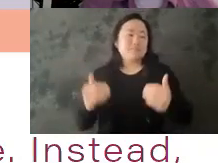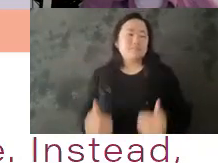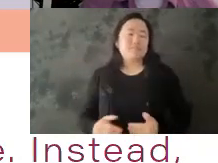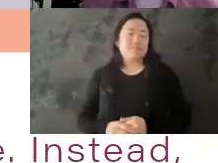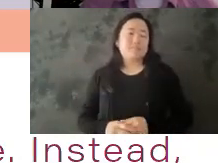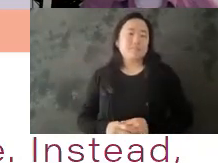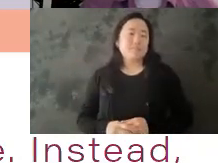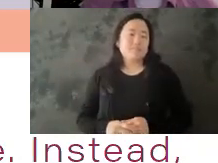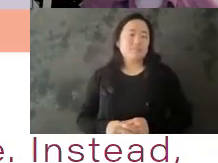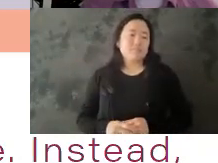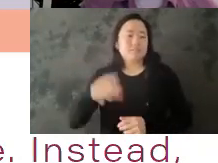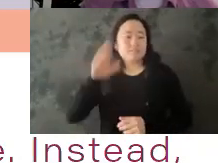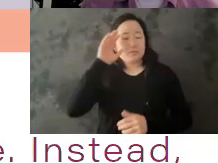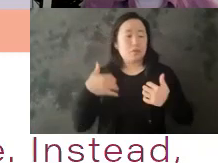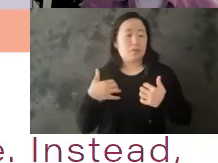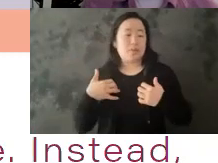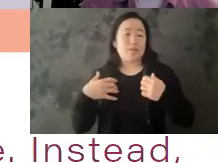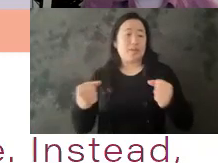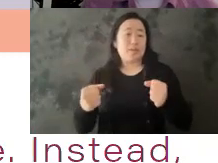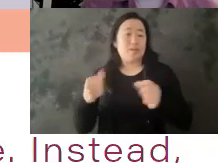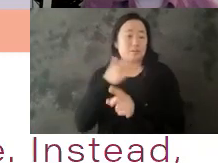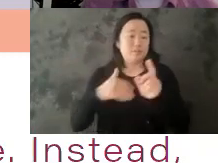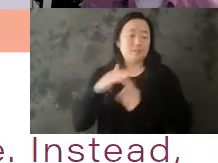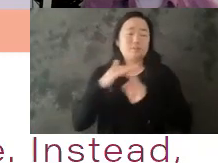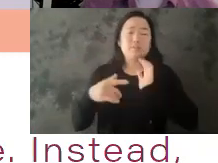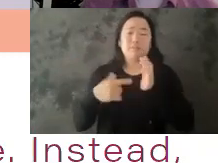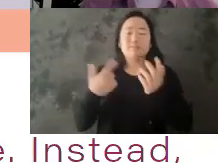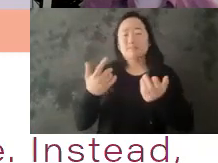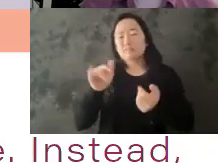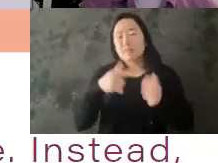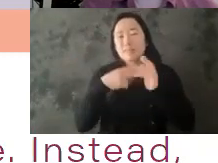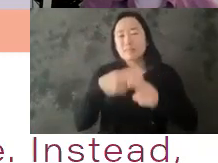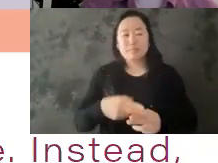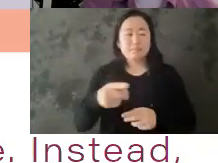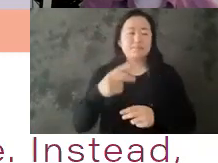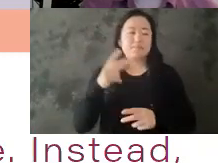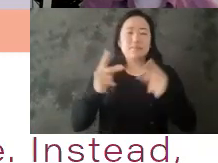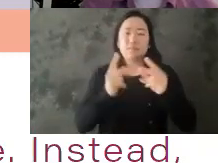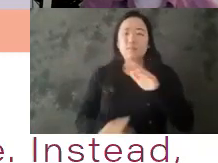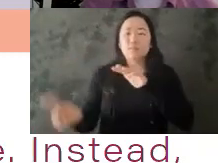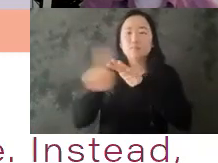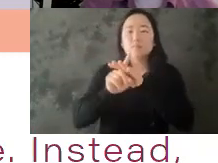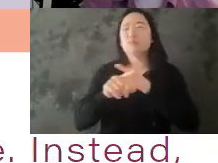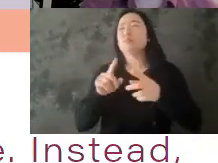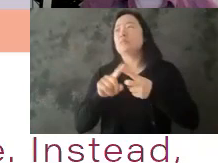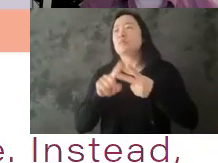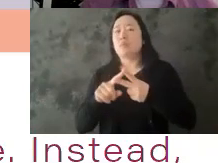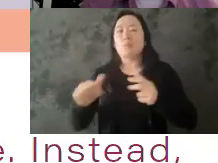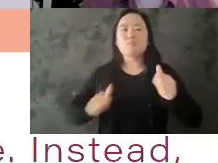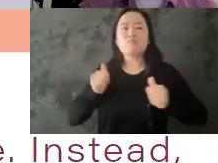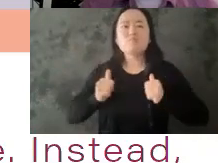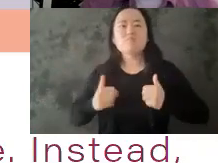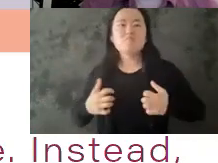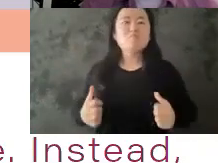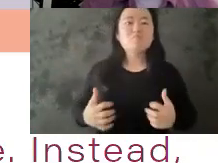in helping settings, kind of like I mentioned, sometimes people might be showing up or presenting as aggressive or angry. And that